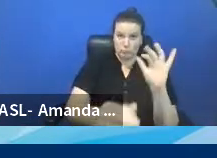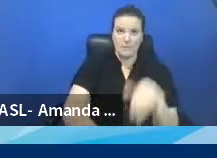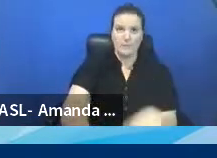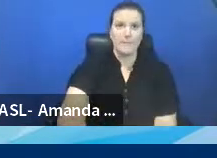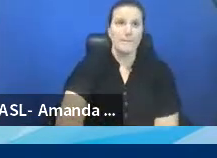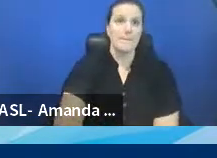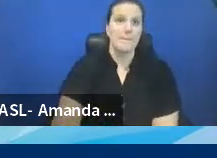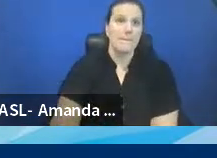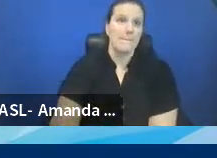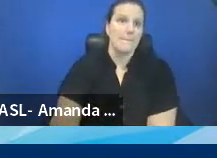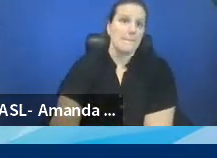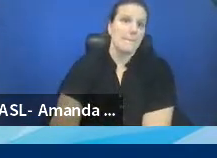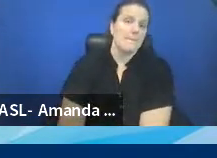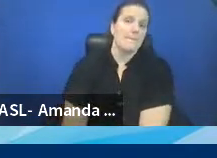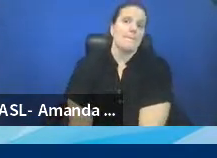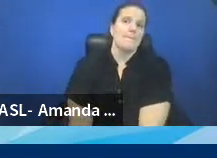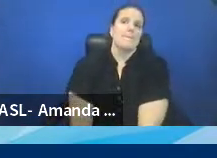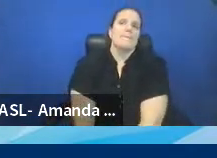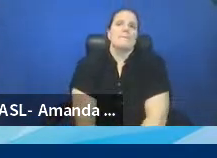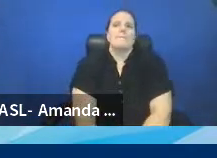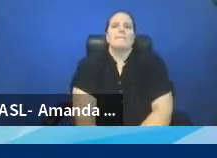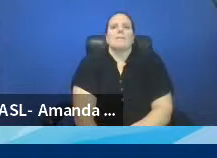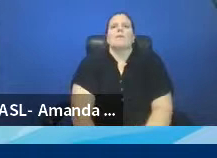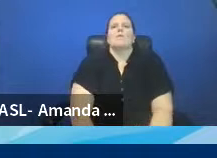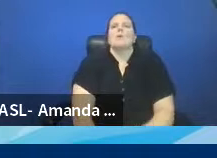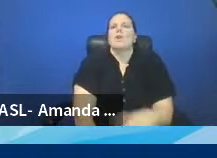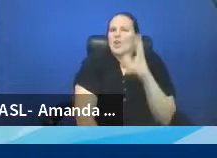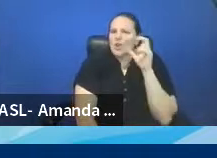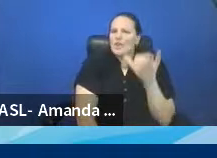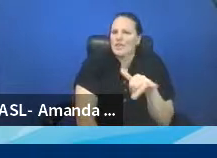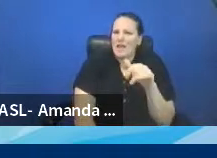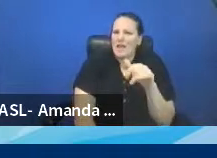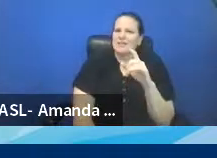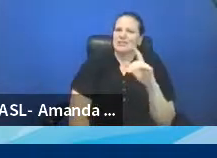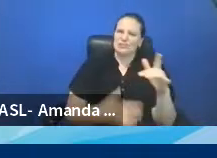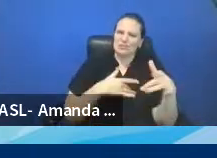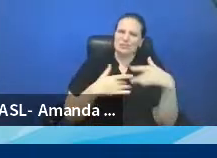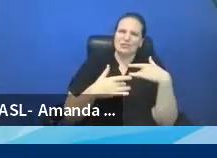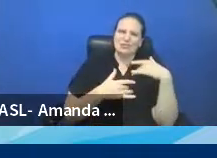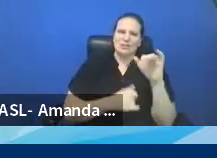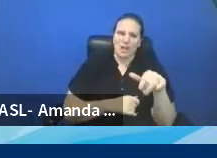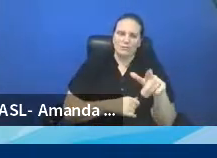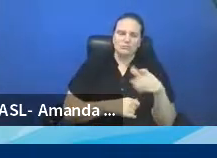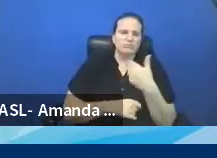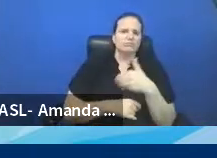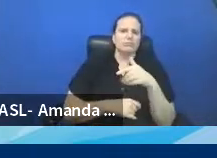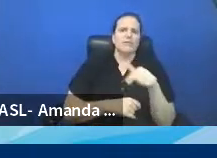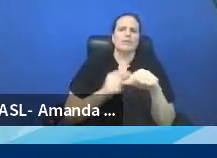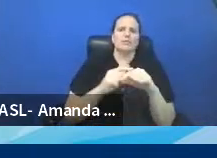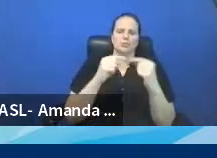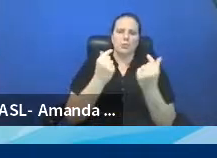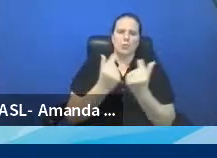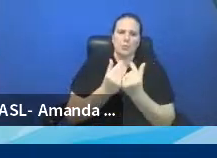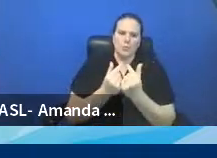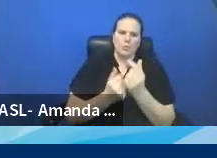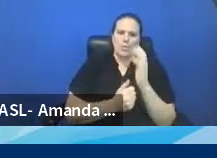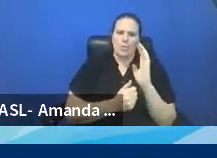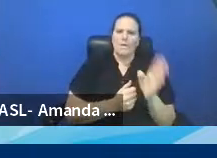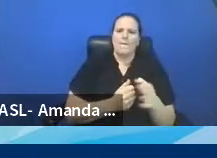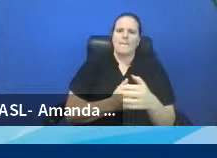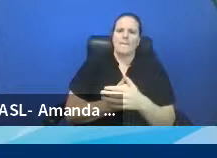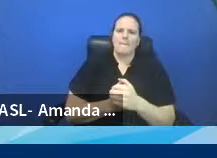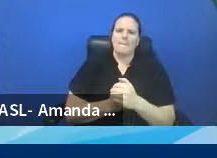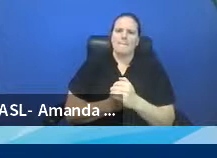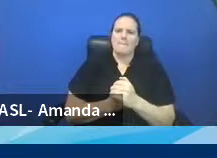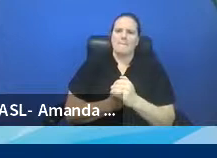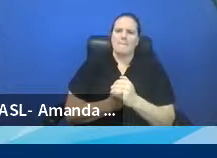so Bill, we heard that concern. This group is actually going to be